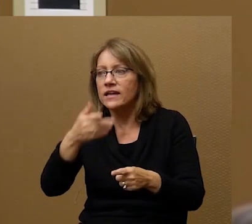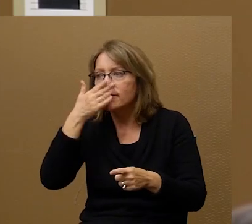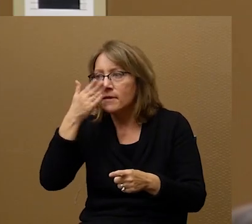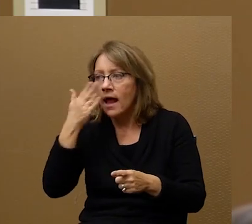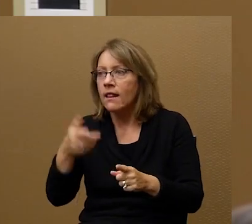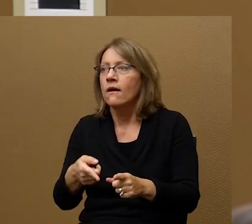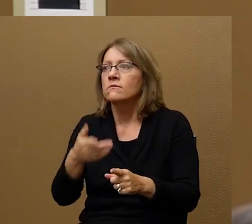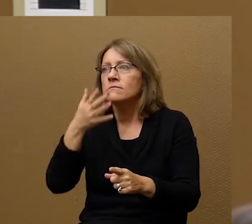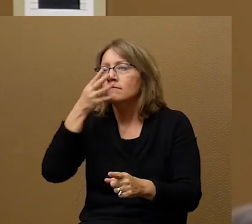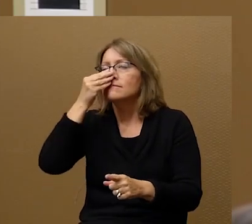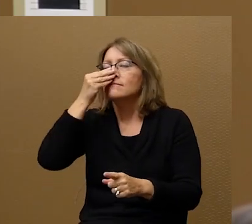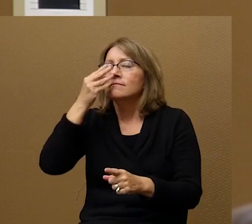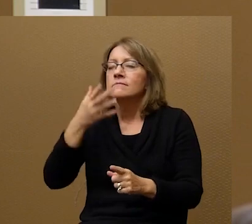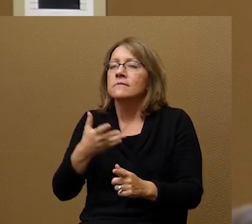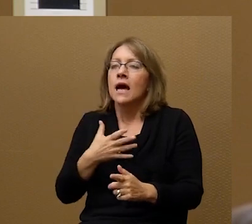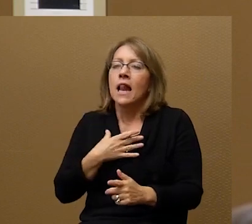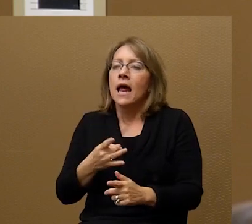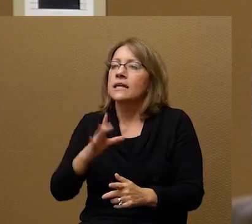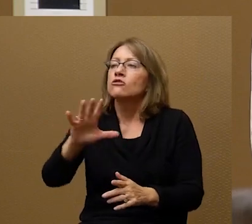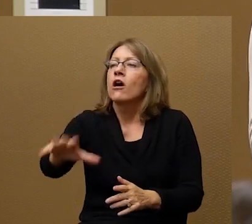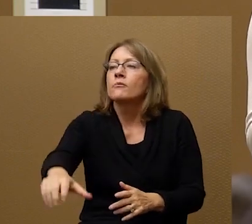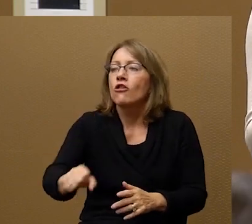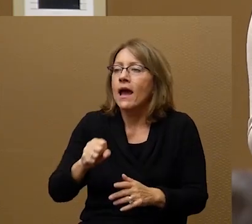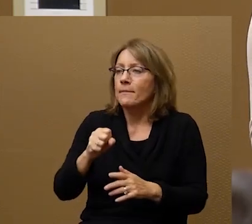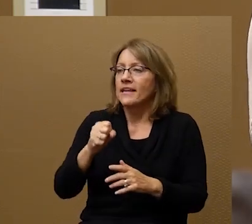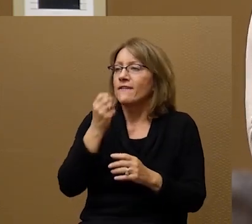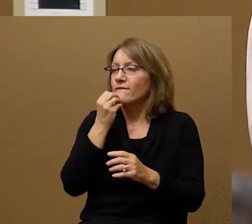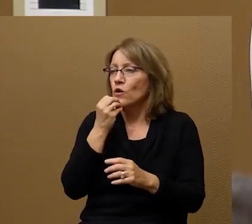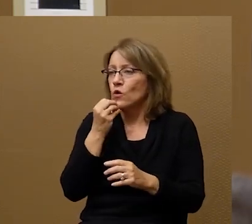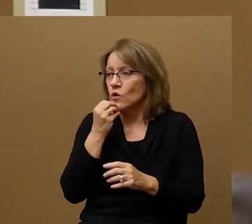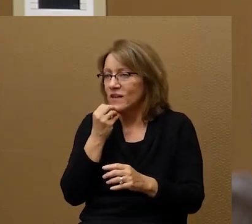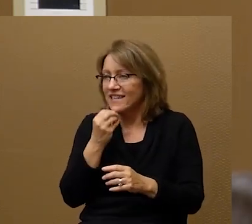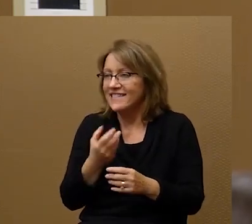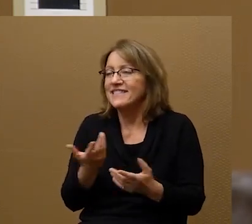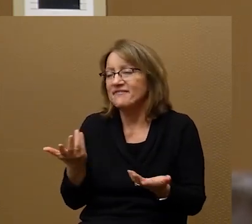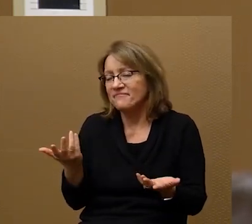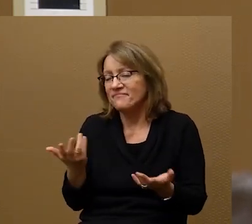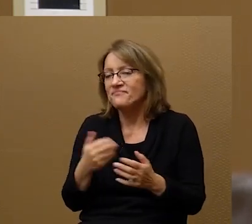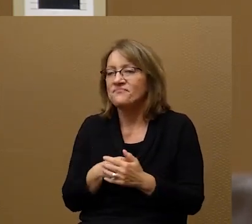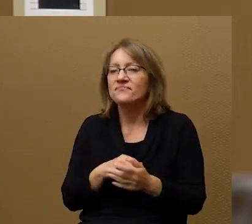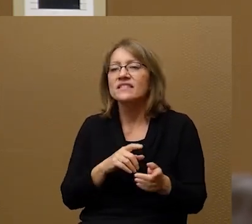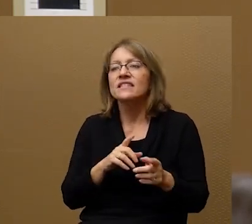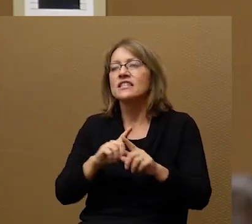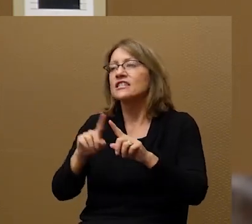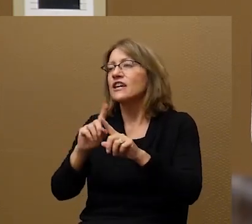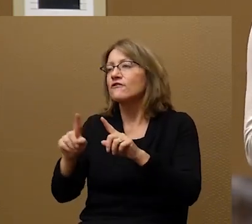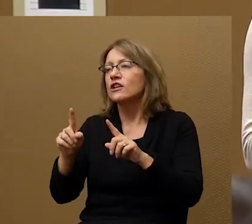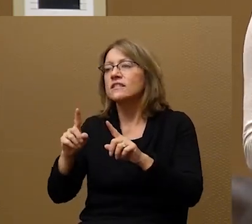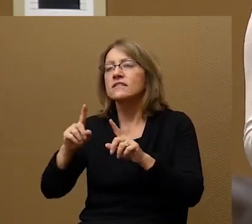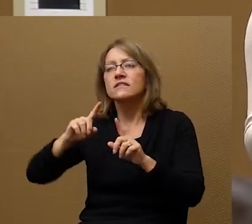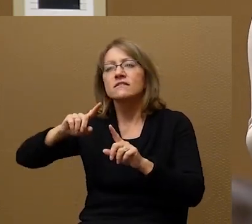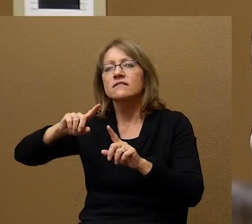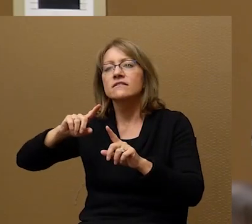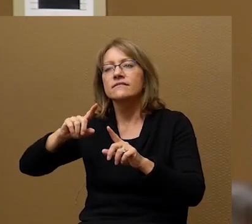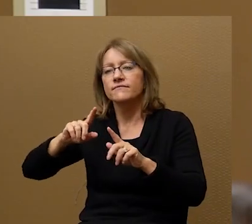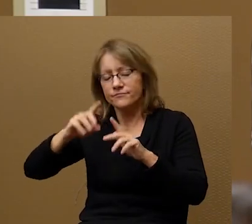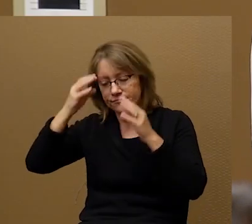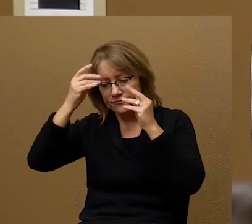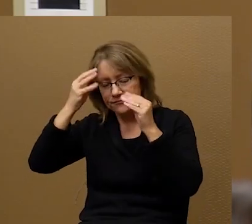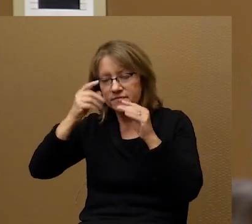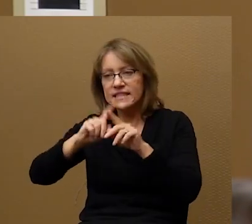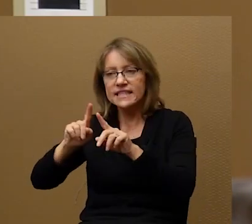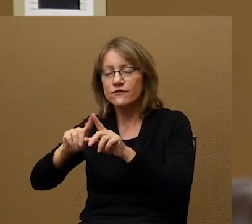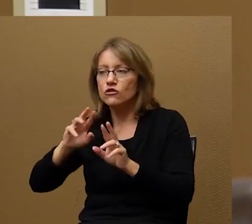really like this smell, so I'm going to grab some of this food. There's different executions of different responses. A